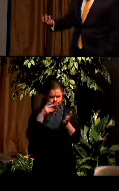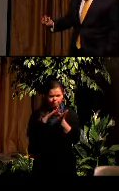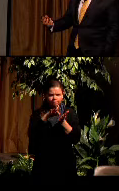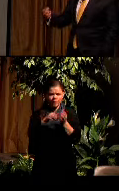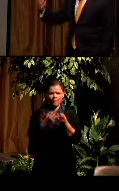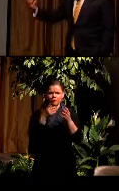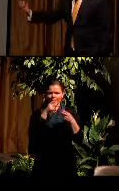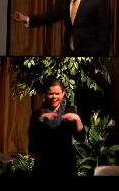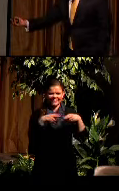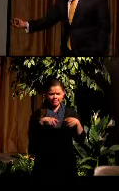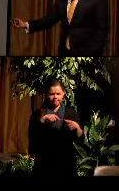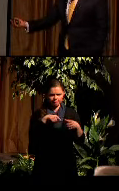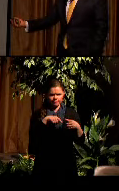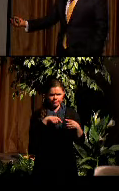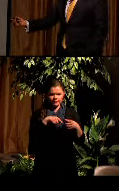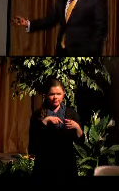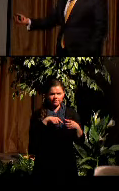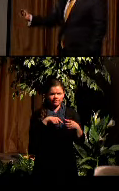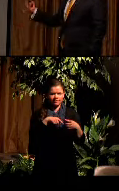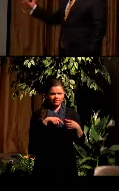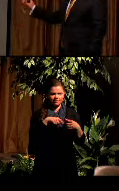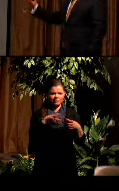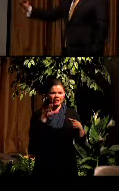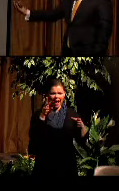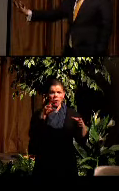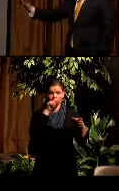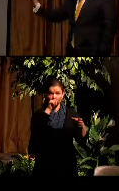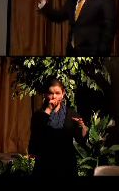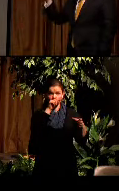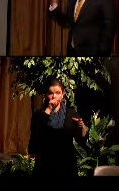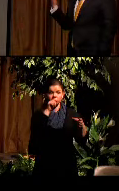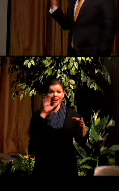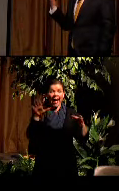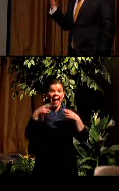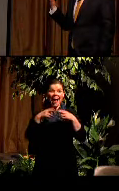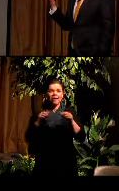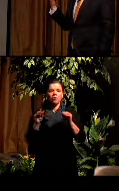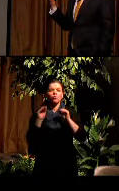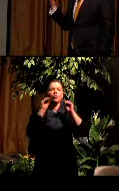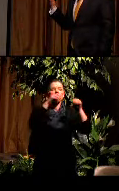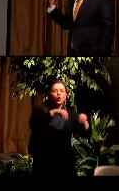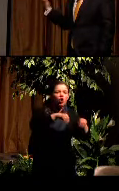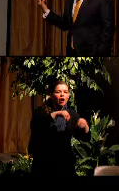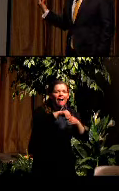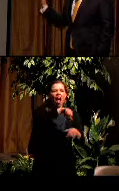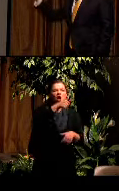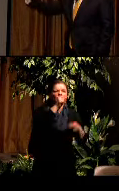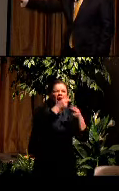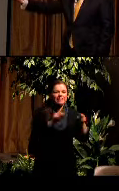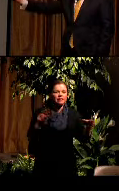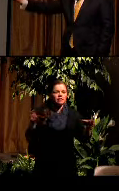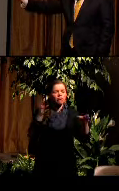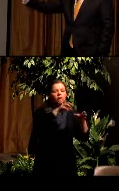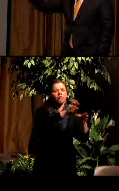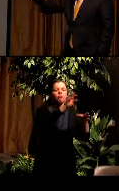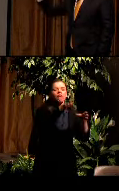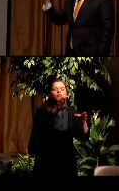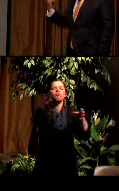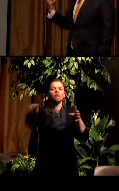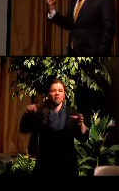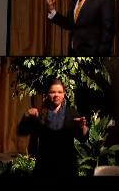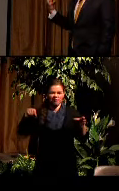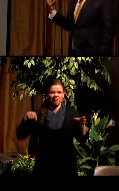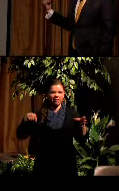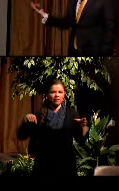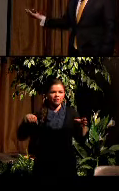their eggs in the nests of other species. So cowbirds that naturally expanded across the U.S. because they were naturally in the West, but they